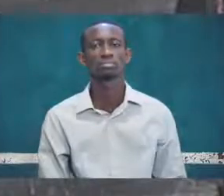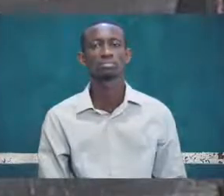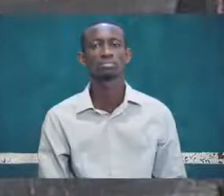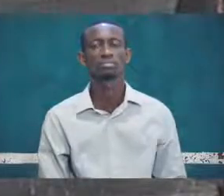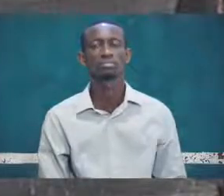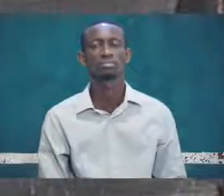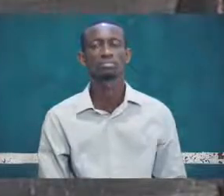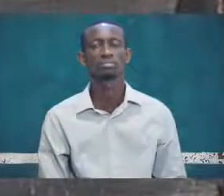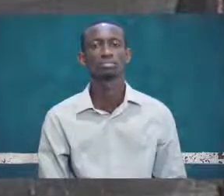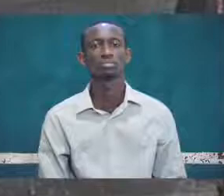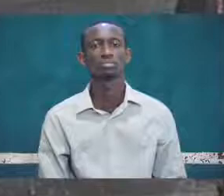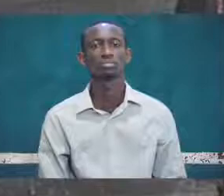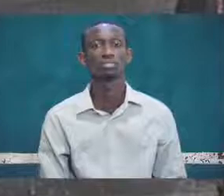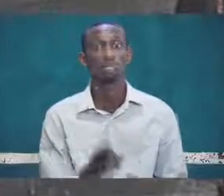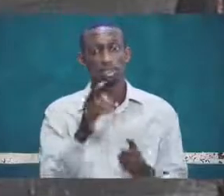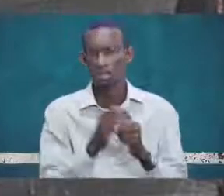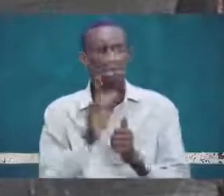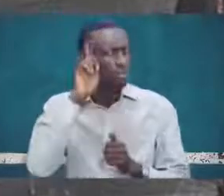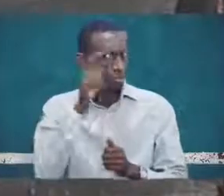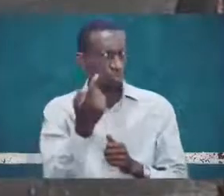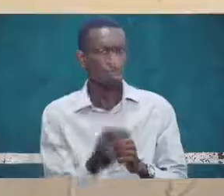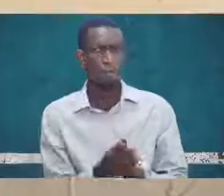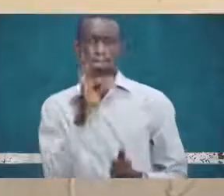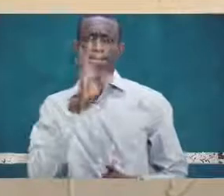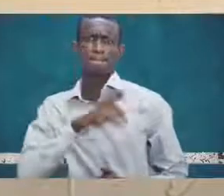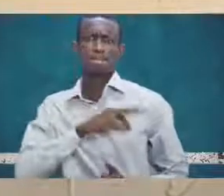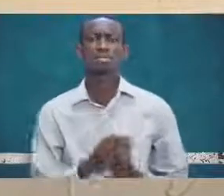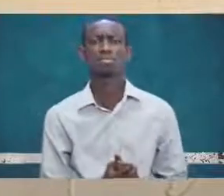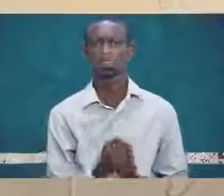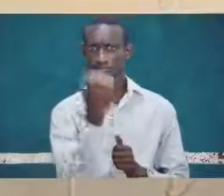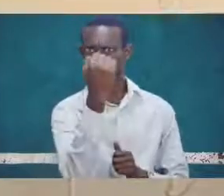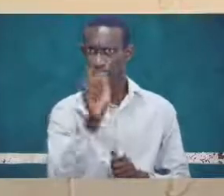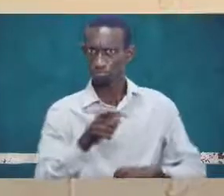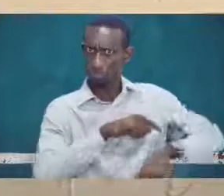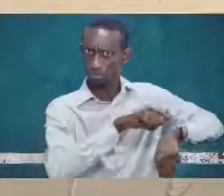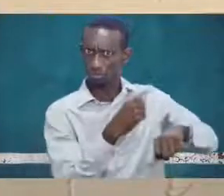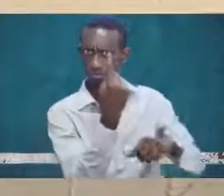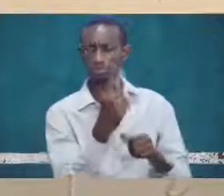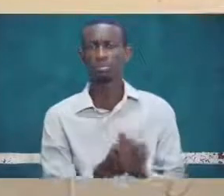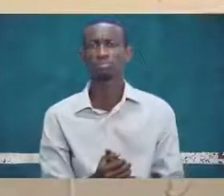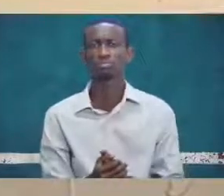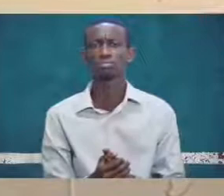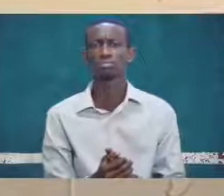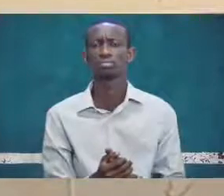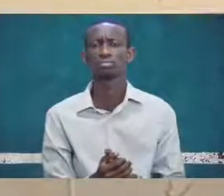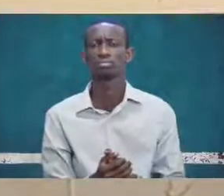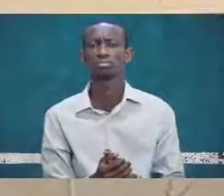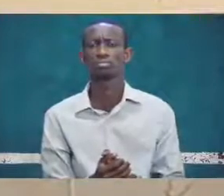so suppose that you are paid 5,100 francs an hour. Then how much